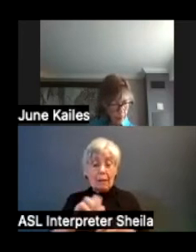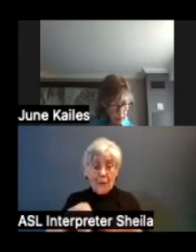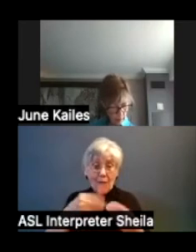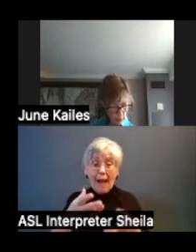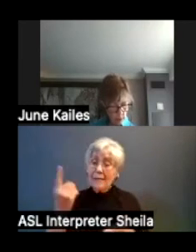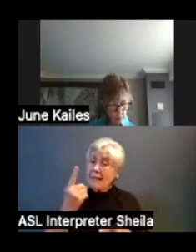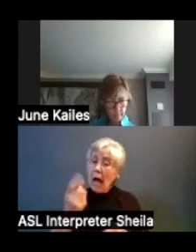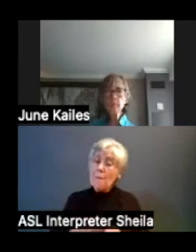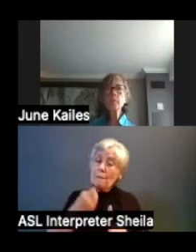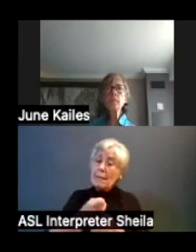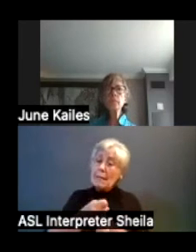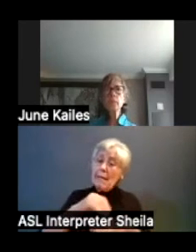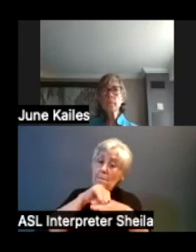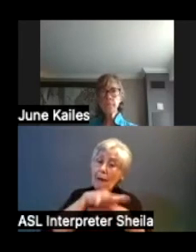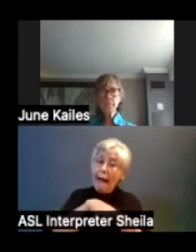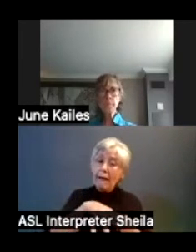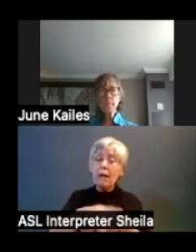the outcomes?